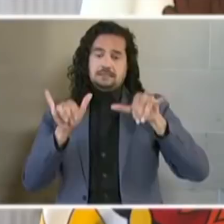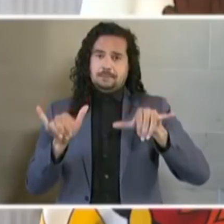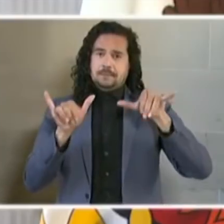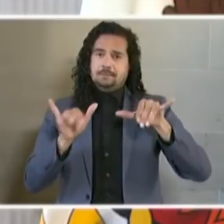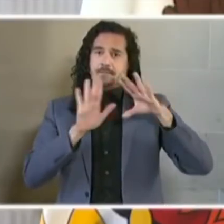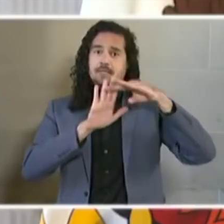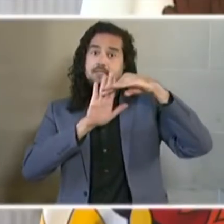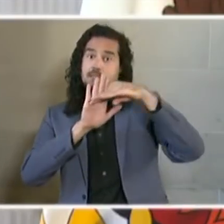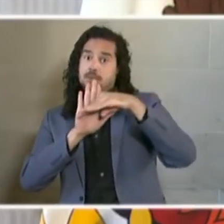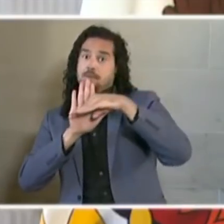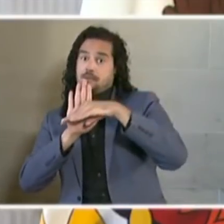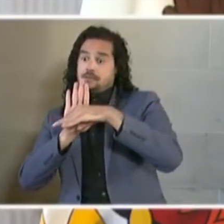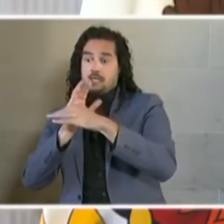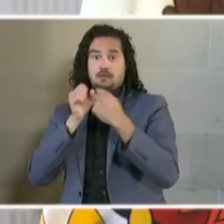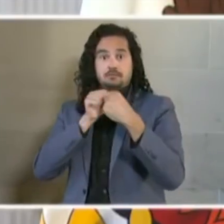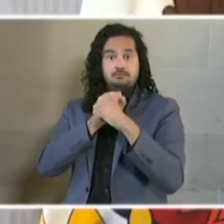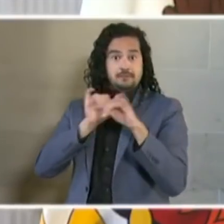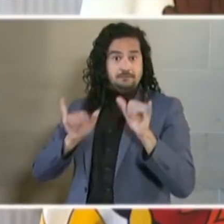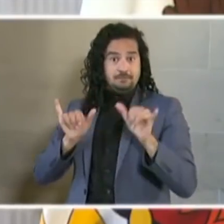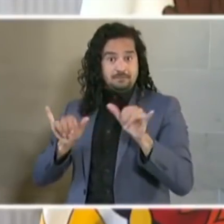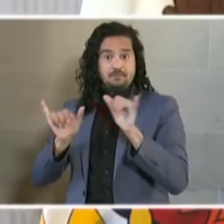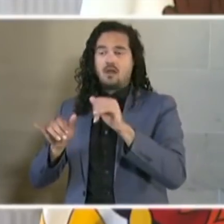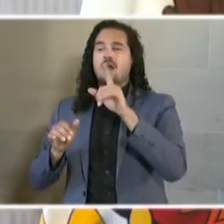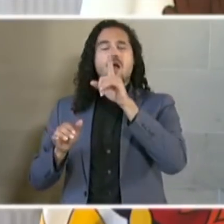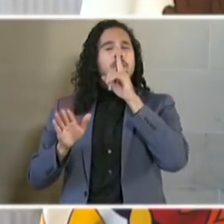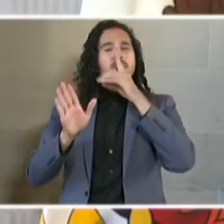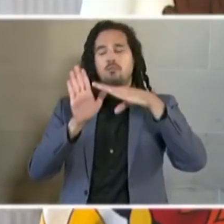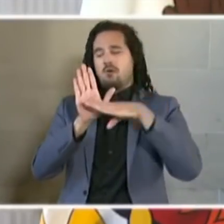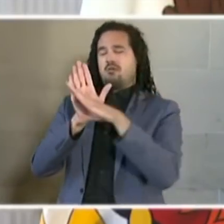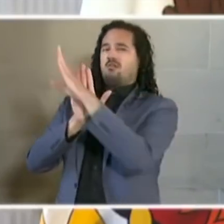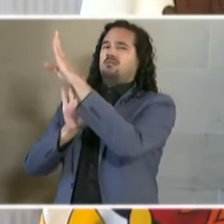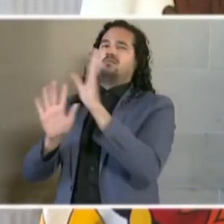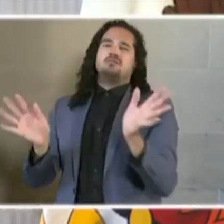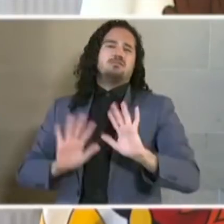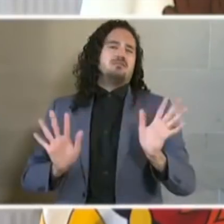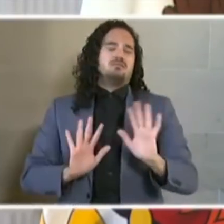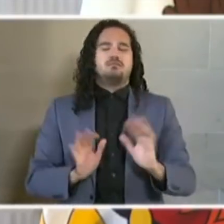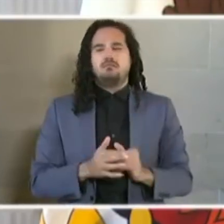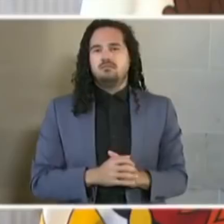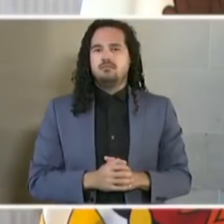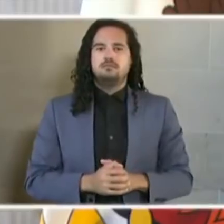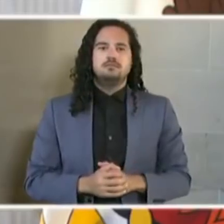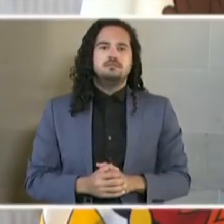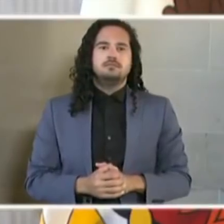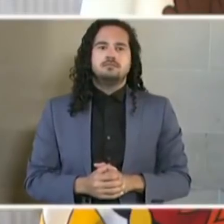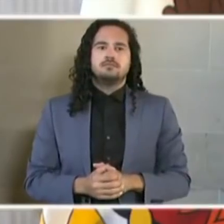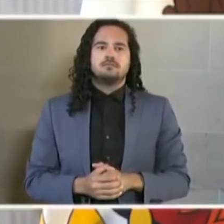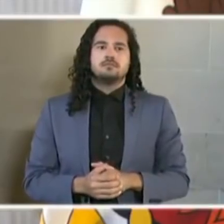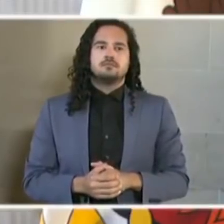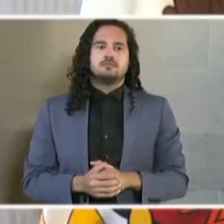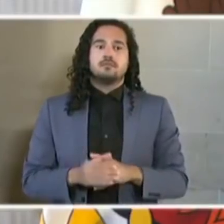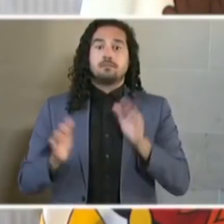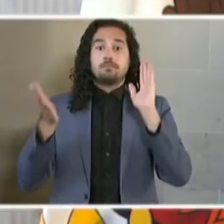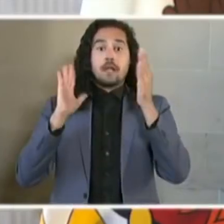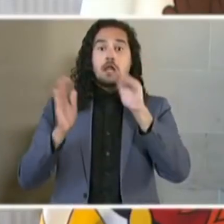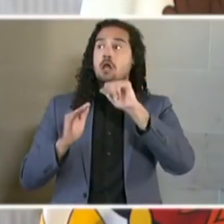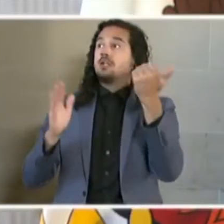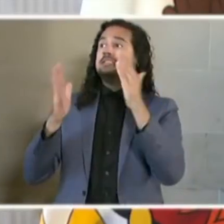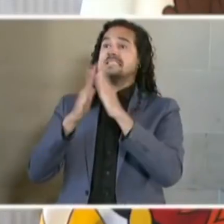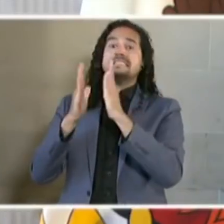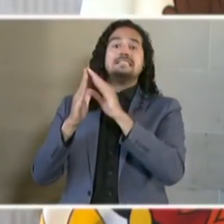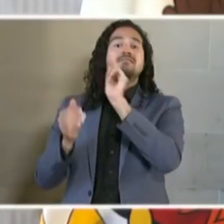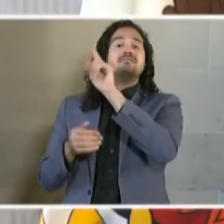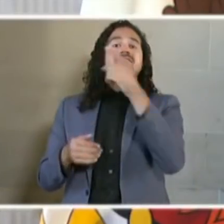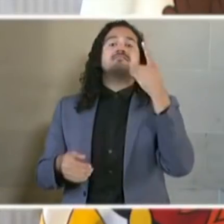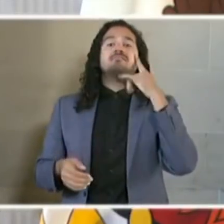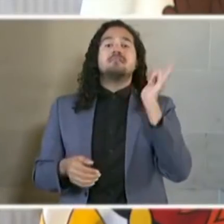We remain in relatively good shape compared to other major cities. We still continue to